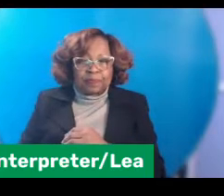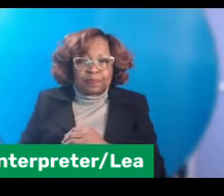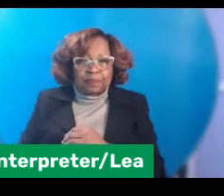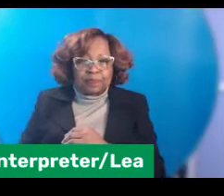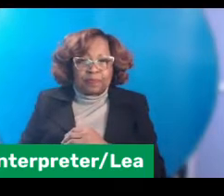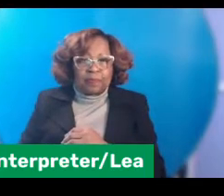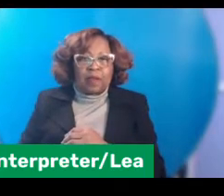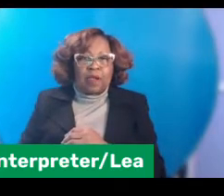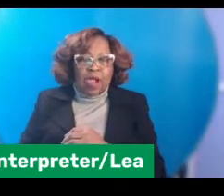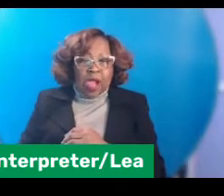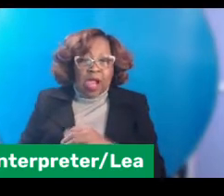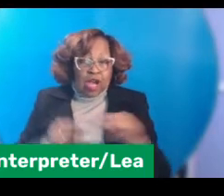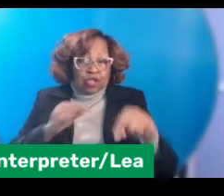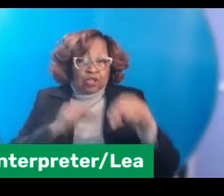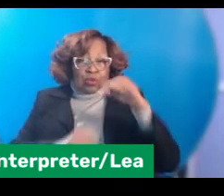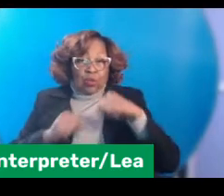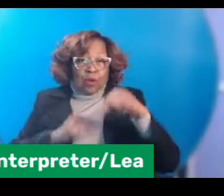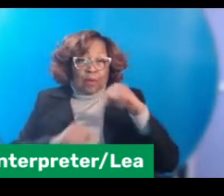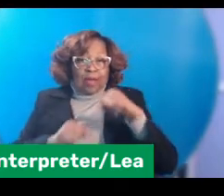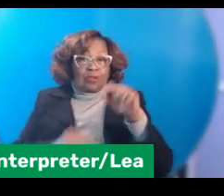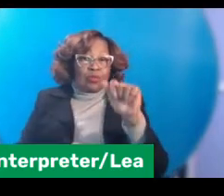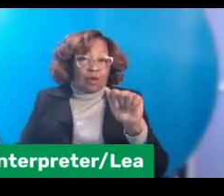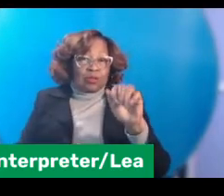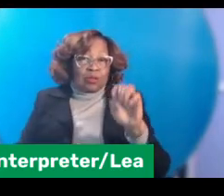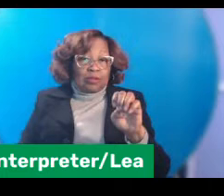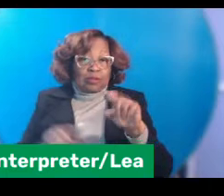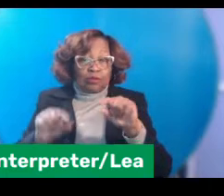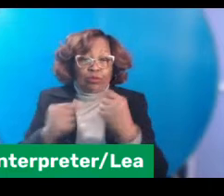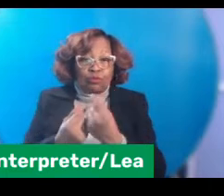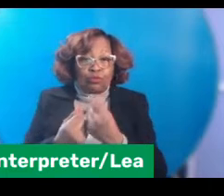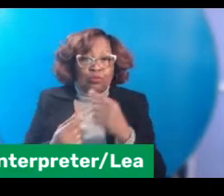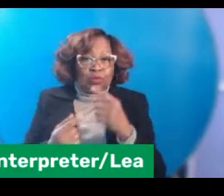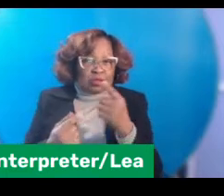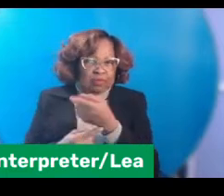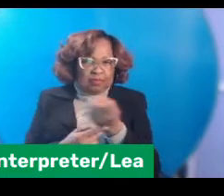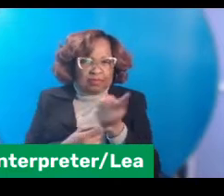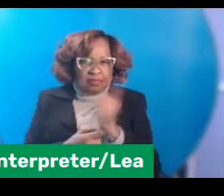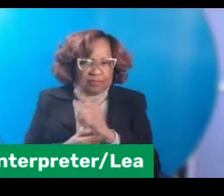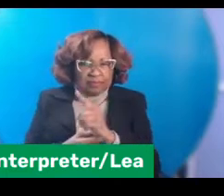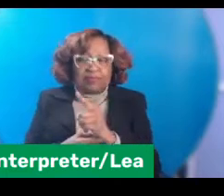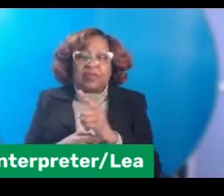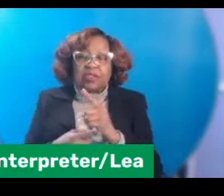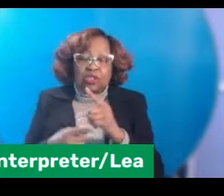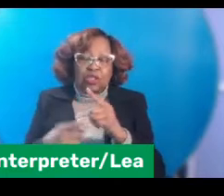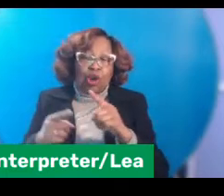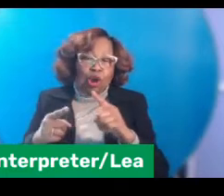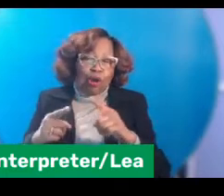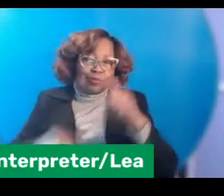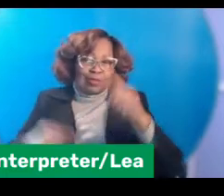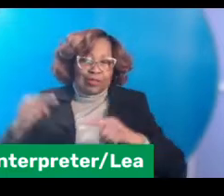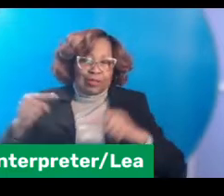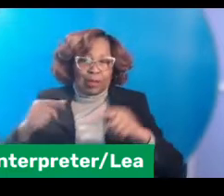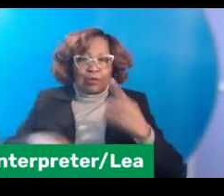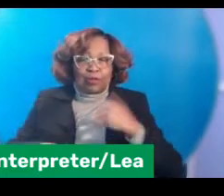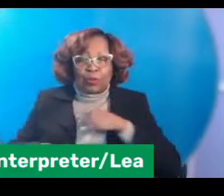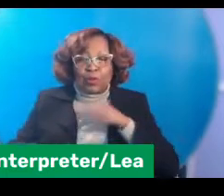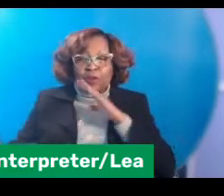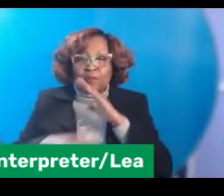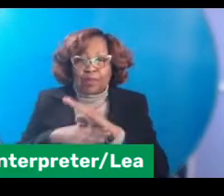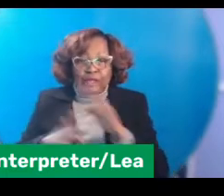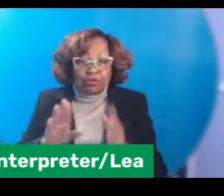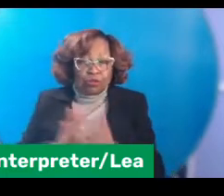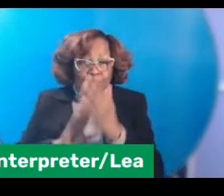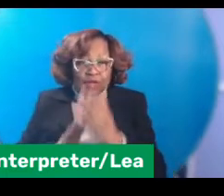So circling back to our Austin Eats group, these are the disparities we are all committed to addressing in the work that we're doing, whether it be